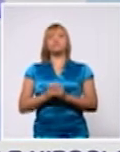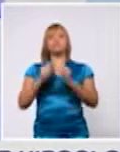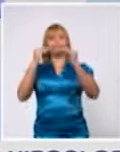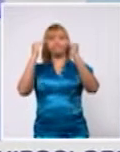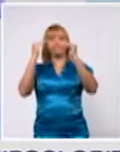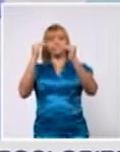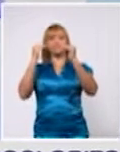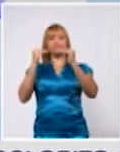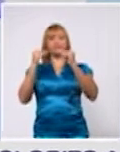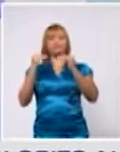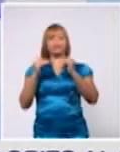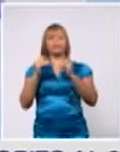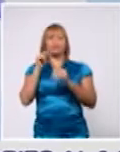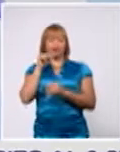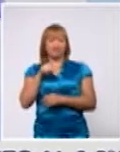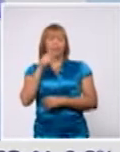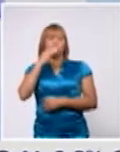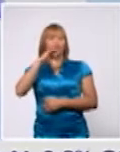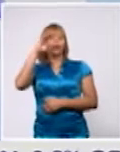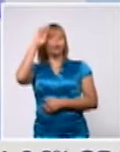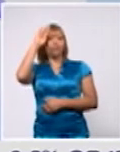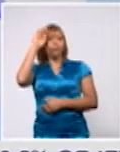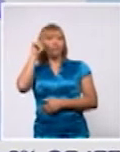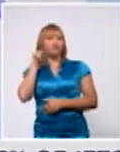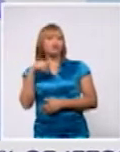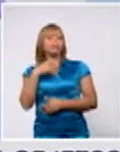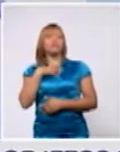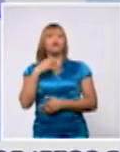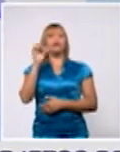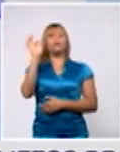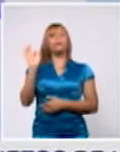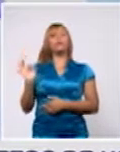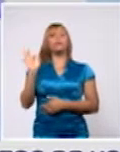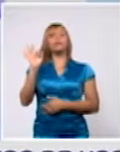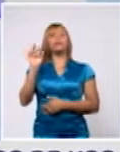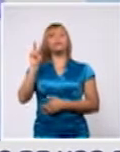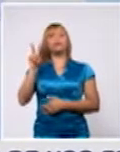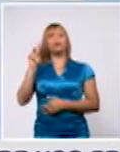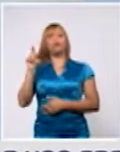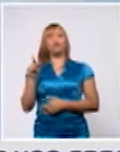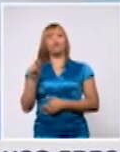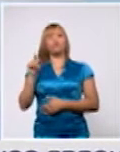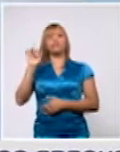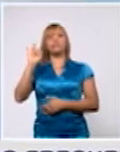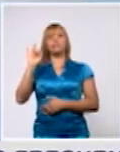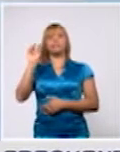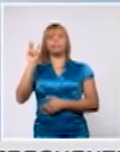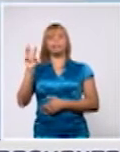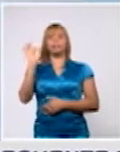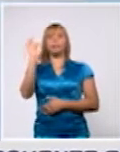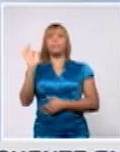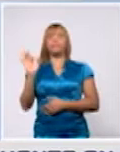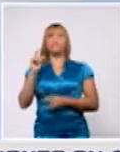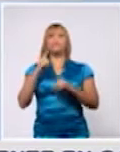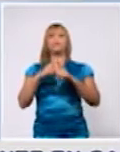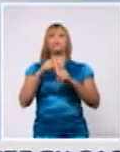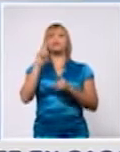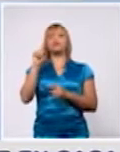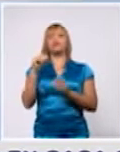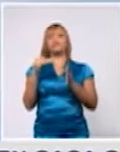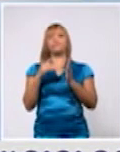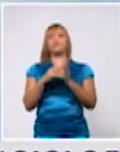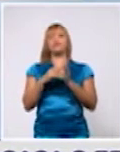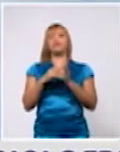7.87 per 100,000 inhabitants. Villa Clara's also rises and currently